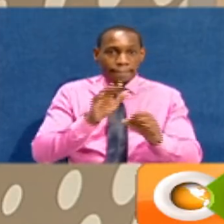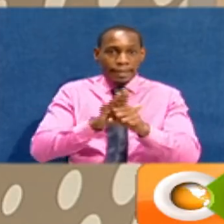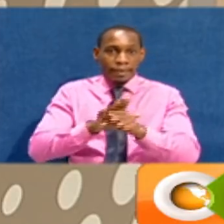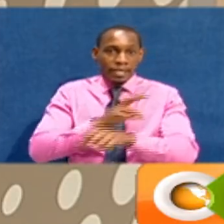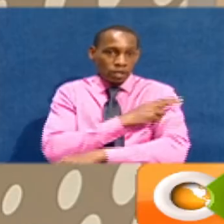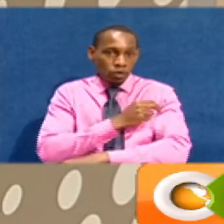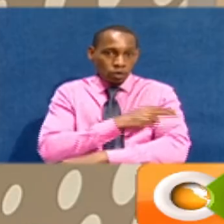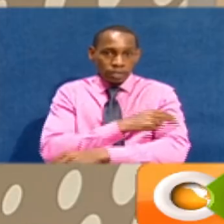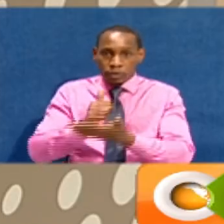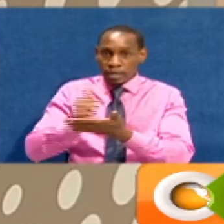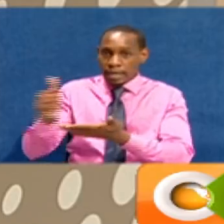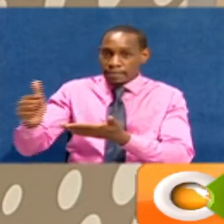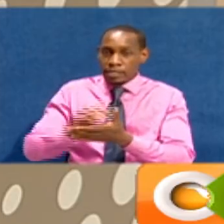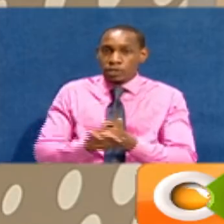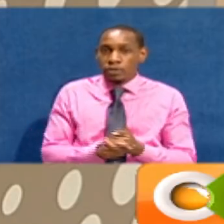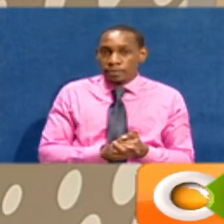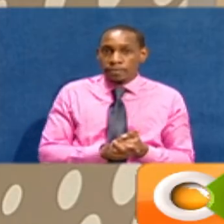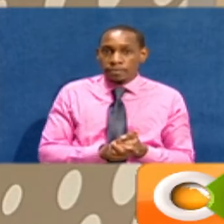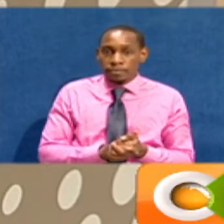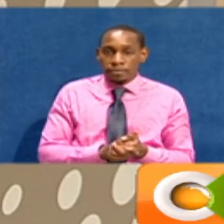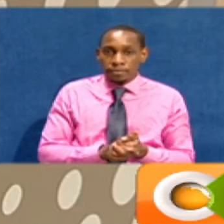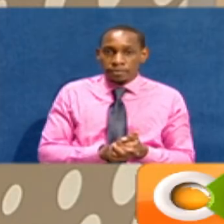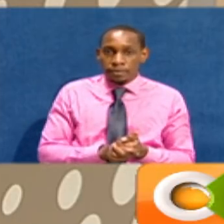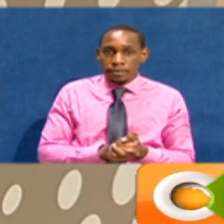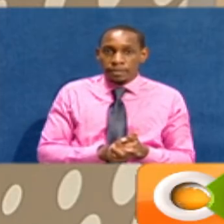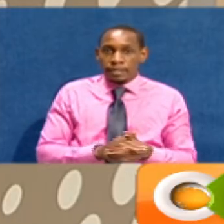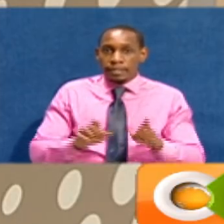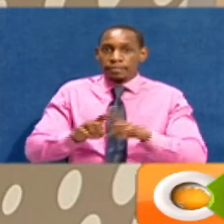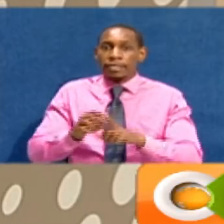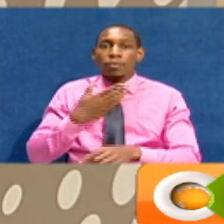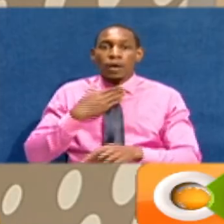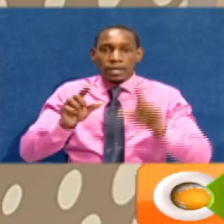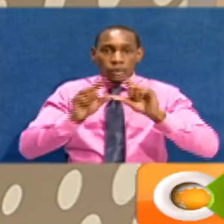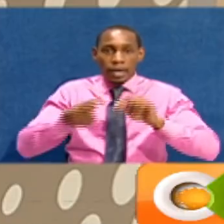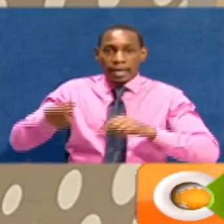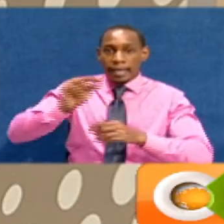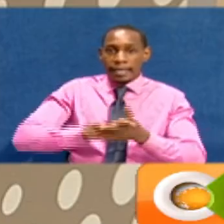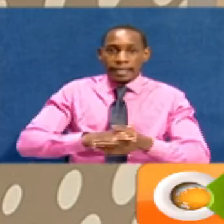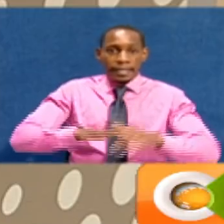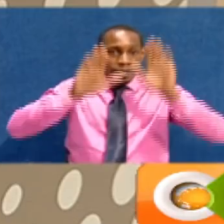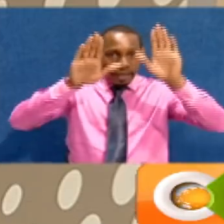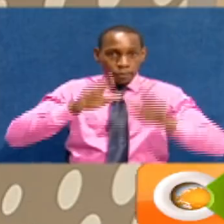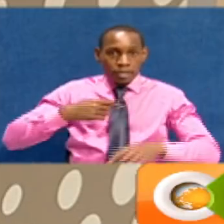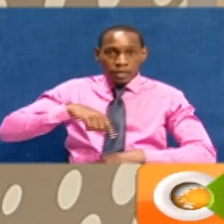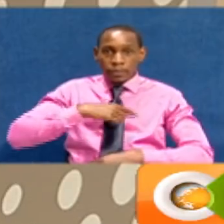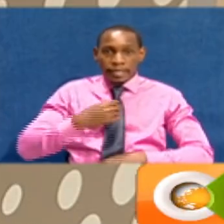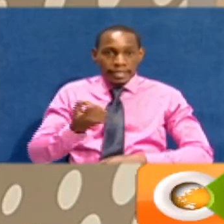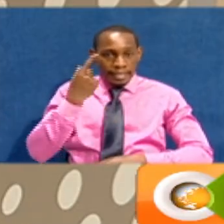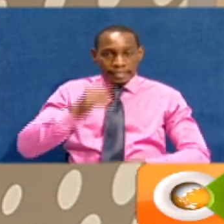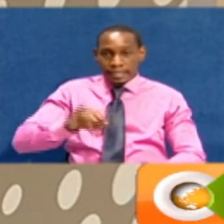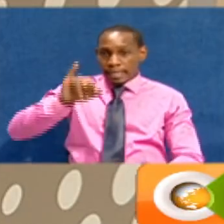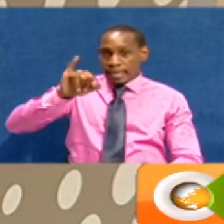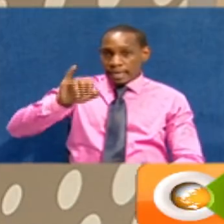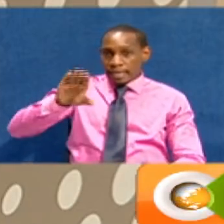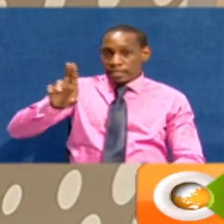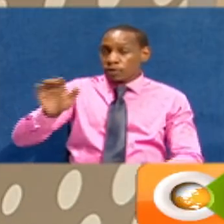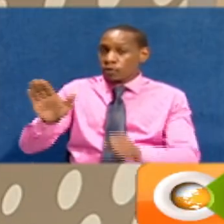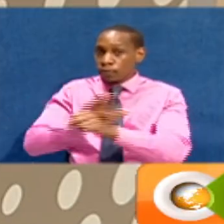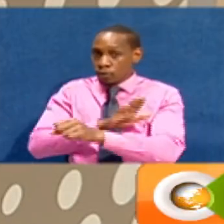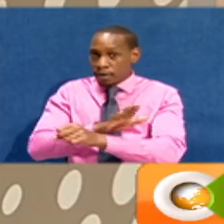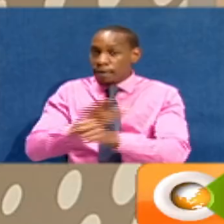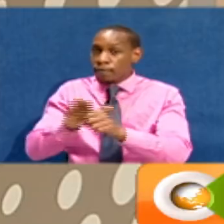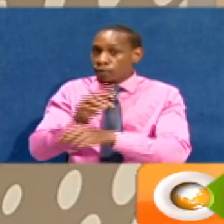more hospitalizations, more persons requiring ICU care. And I just want to add, it's important for us to understand when we say ICUs are full, they're